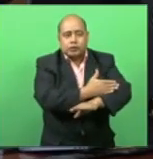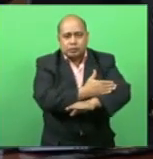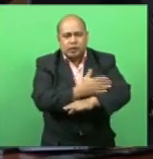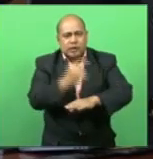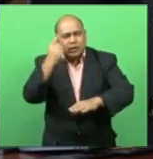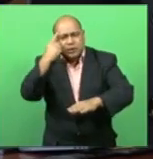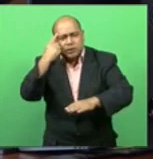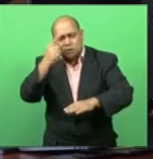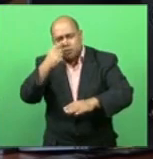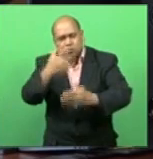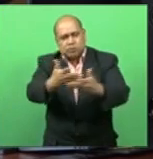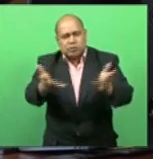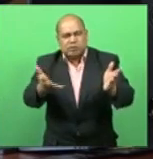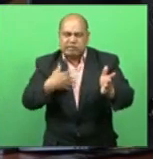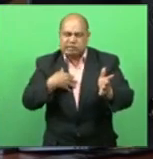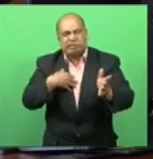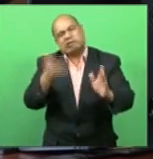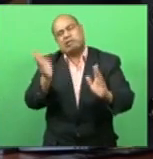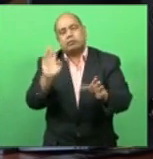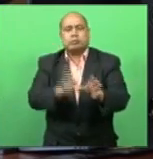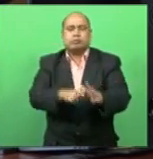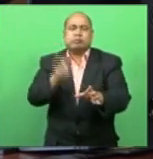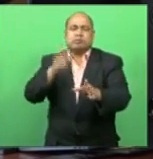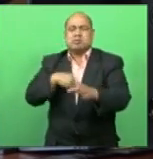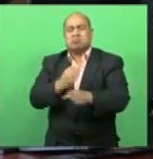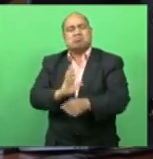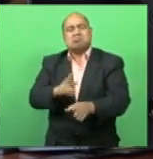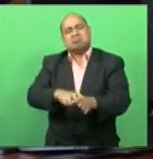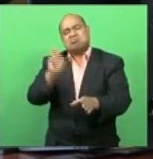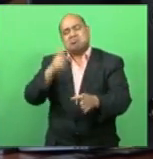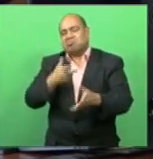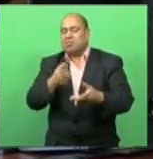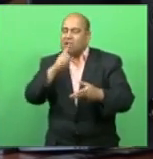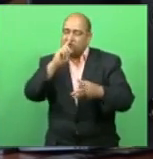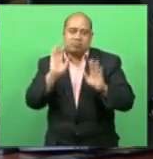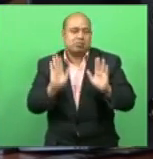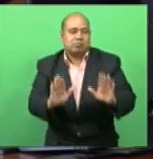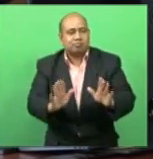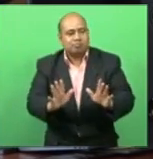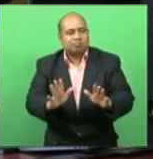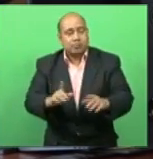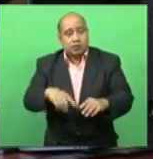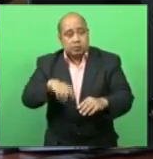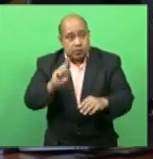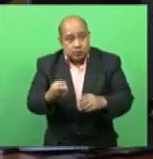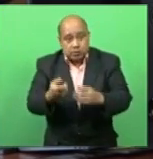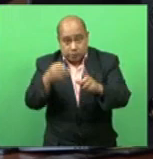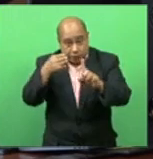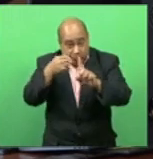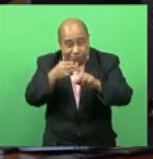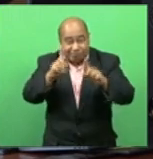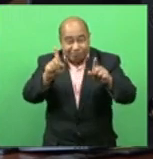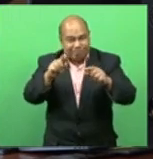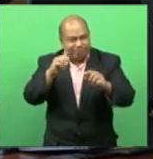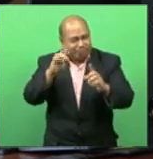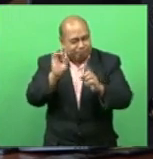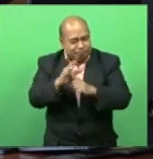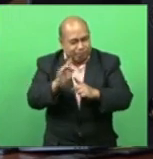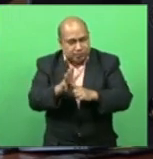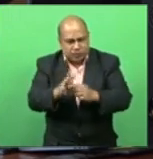the start times. We can't avoid that. But our major issue right now is, even though we had a reduced